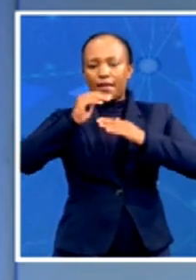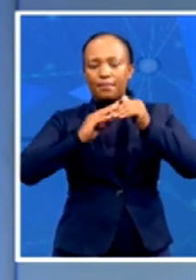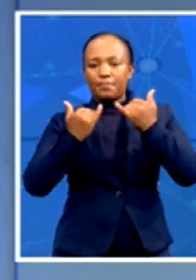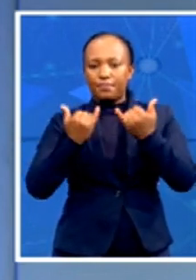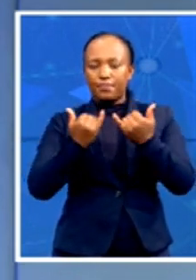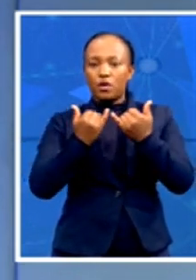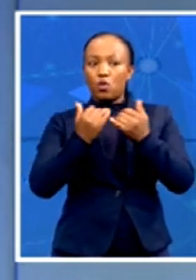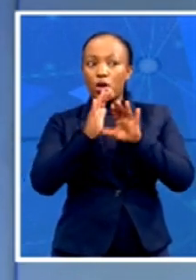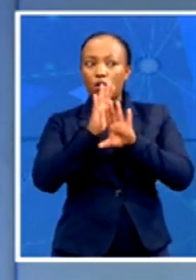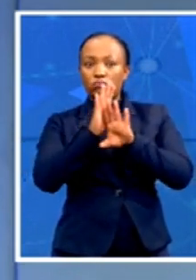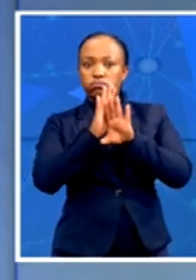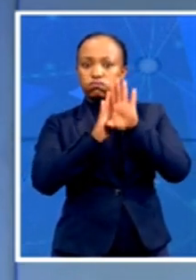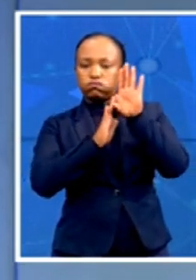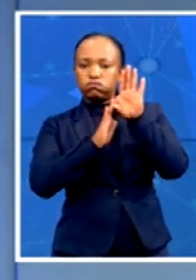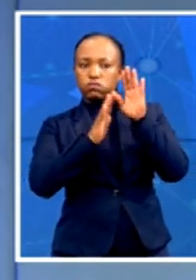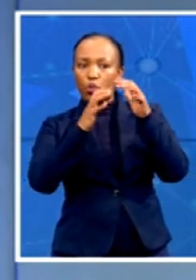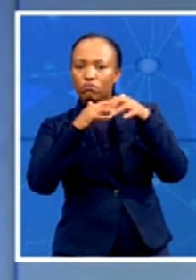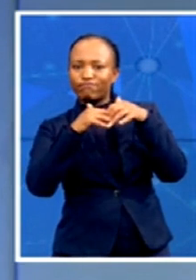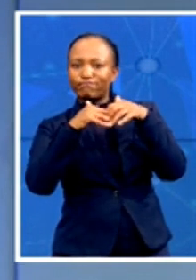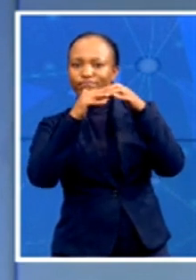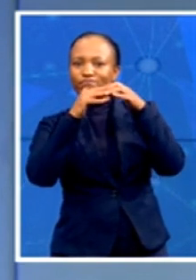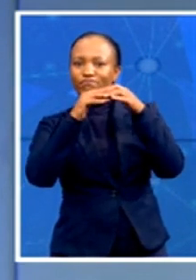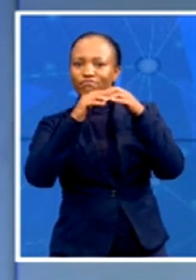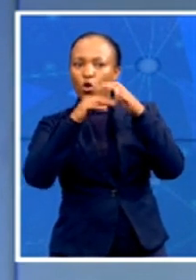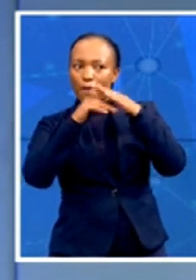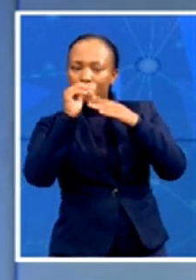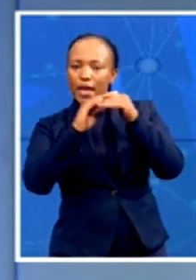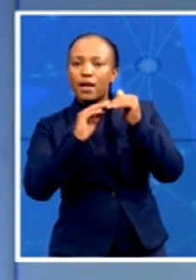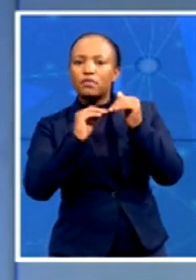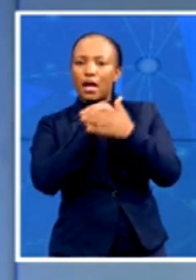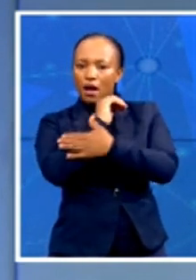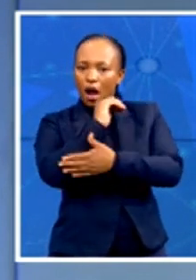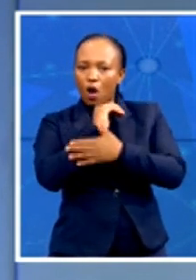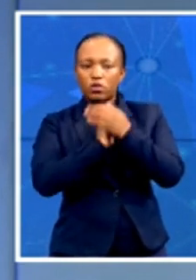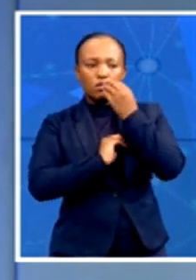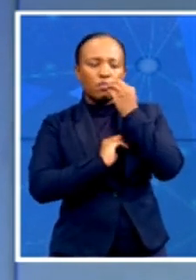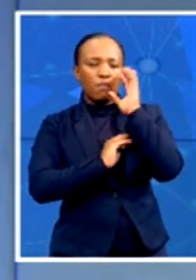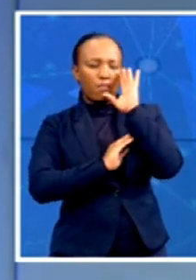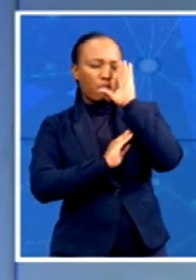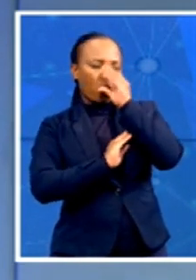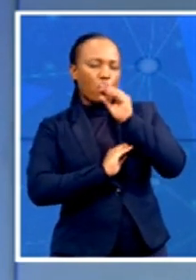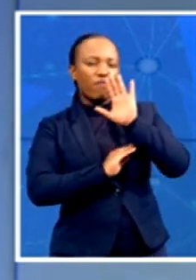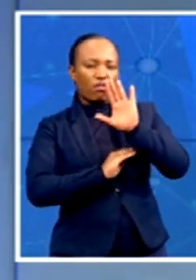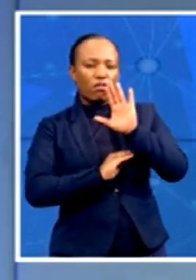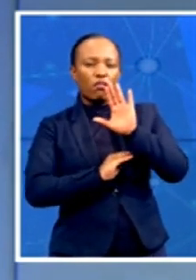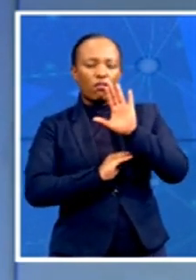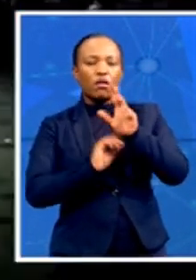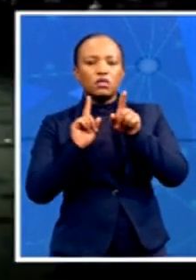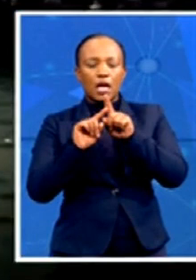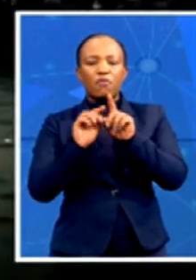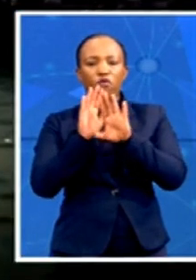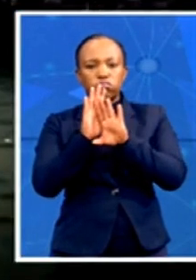beautiful country into a thriving country and a growing economy. Thank you very much.